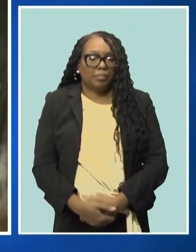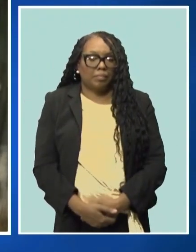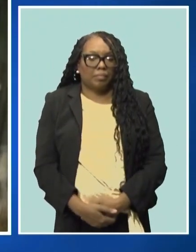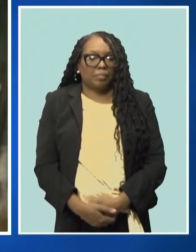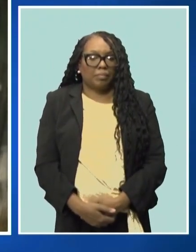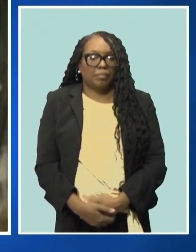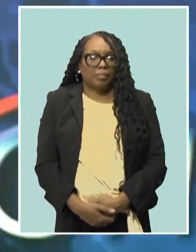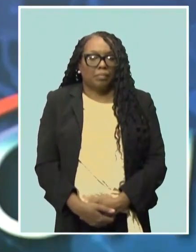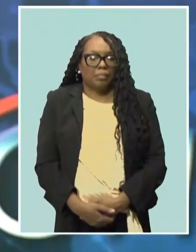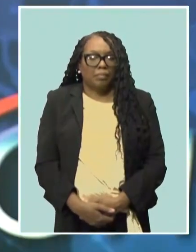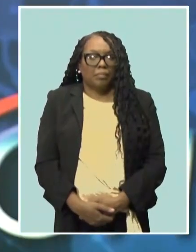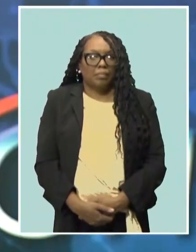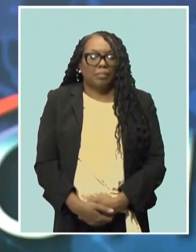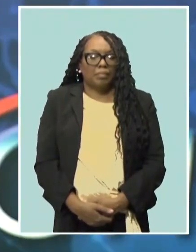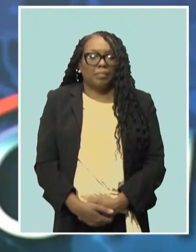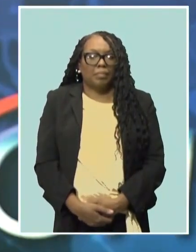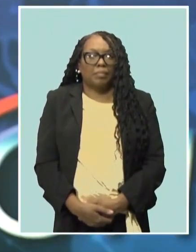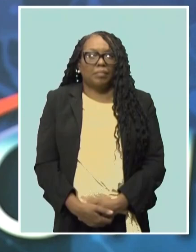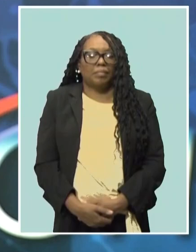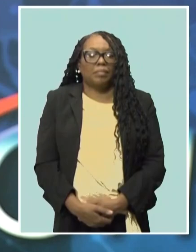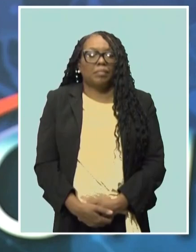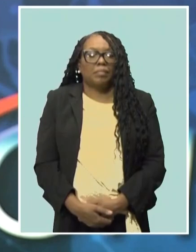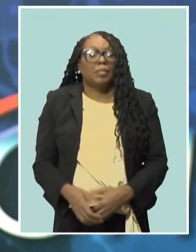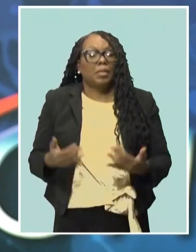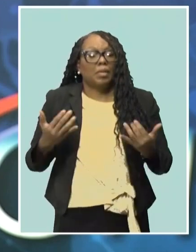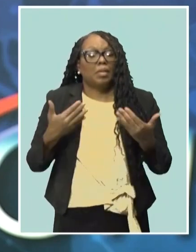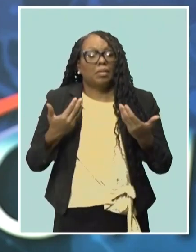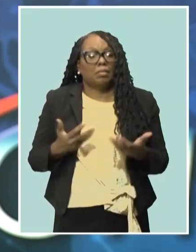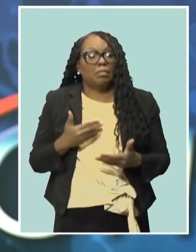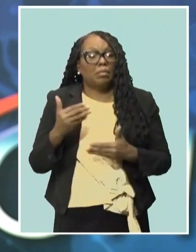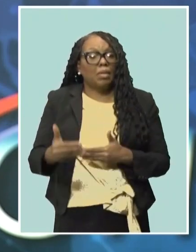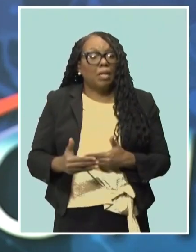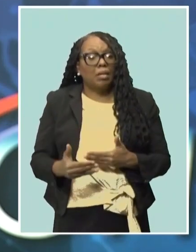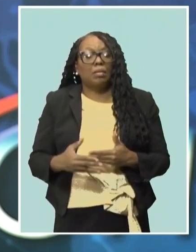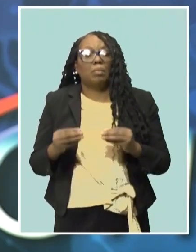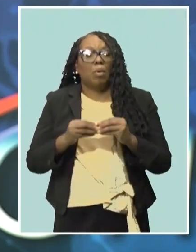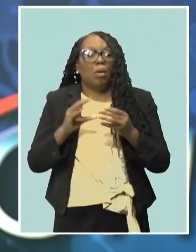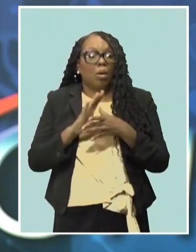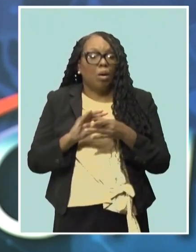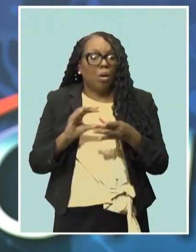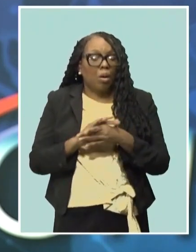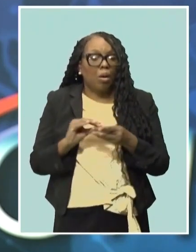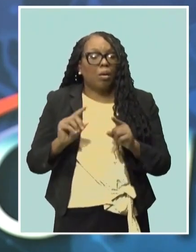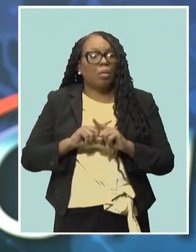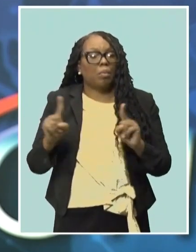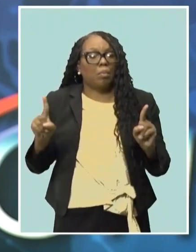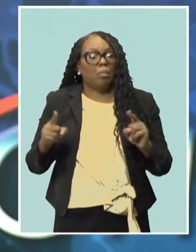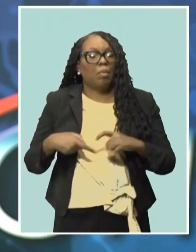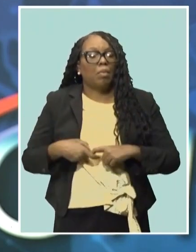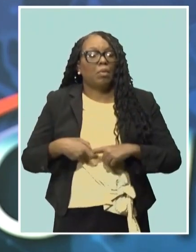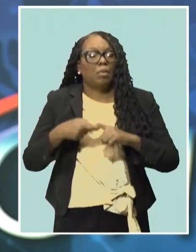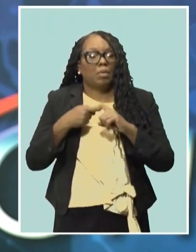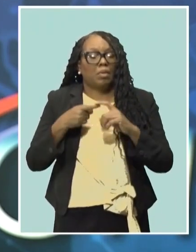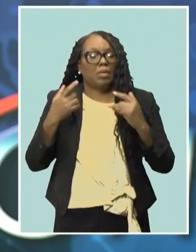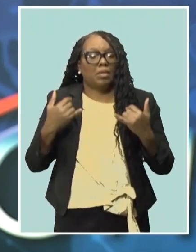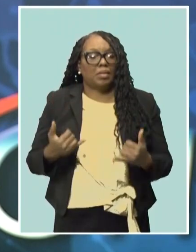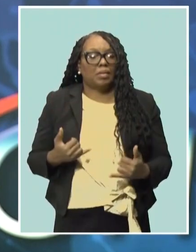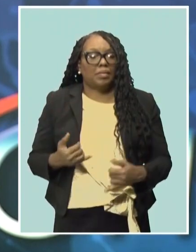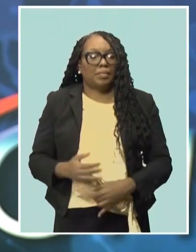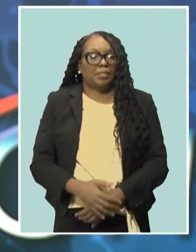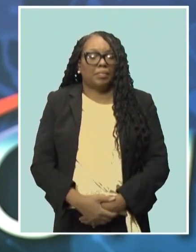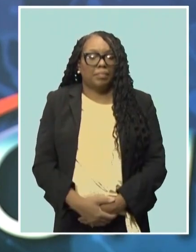News. Trevor, thank you. Coming up, support for plans to increase the number of buses that can accommodate people with